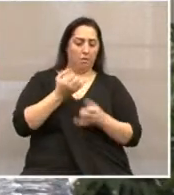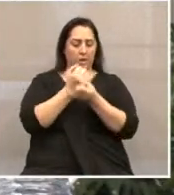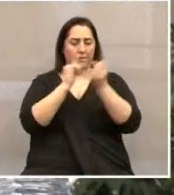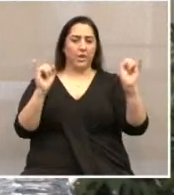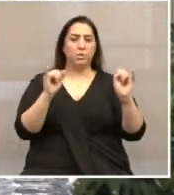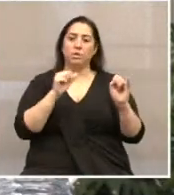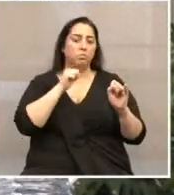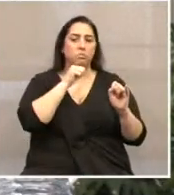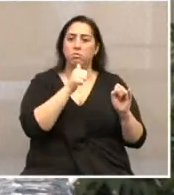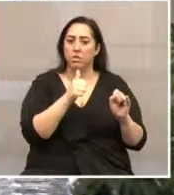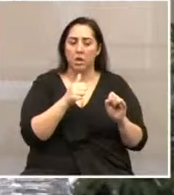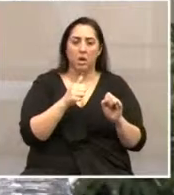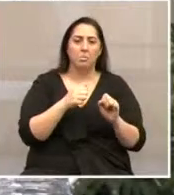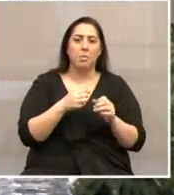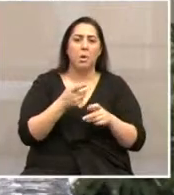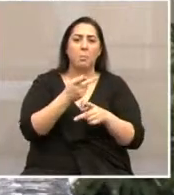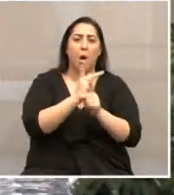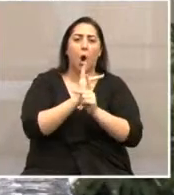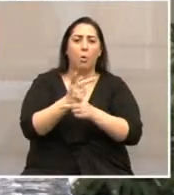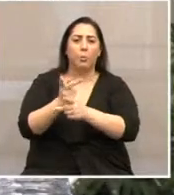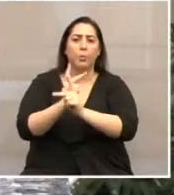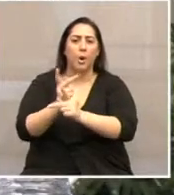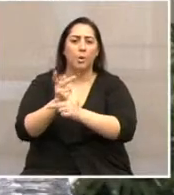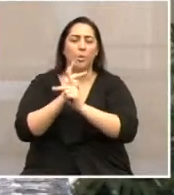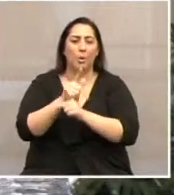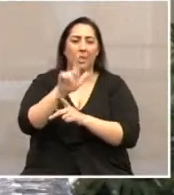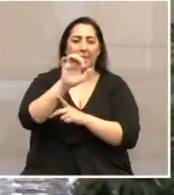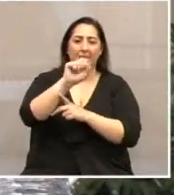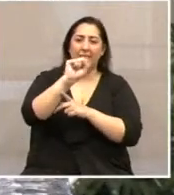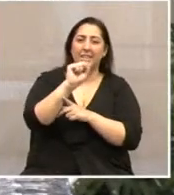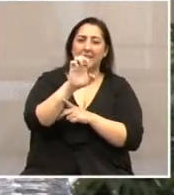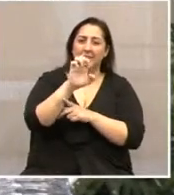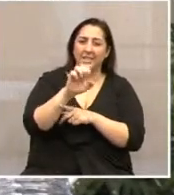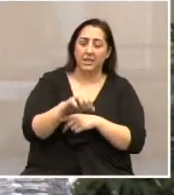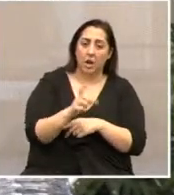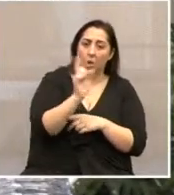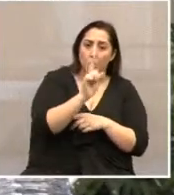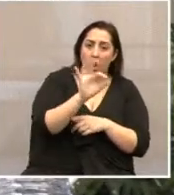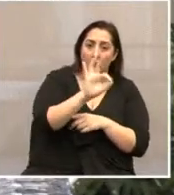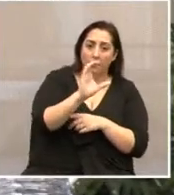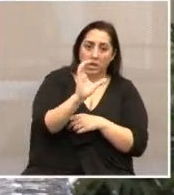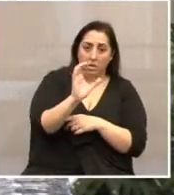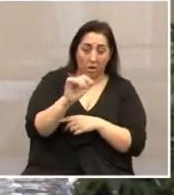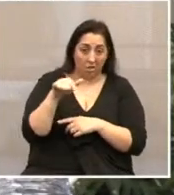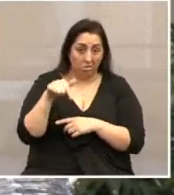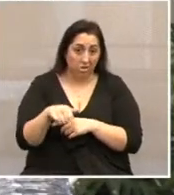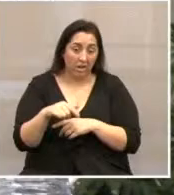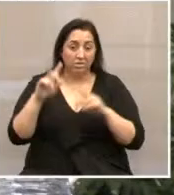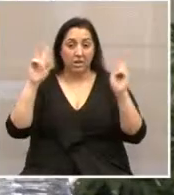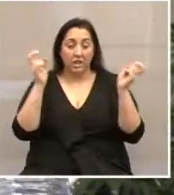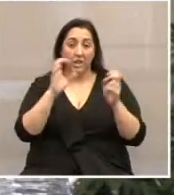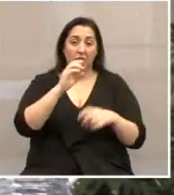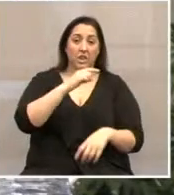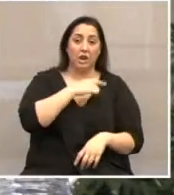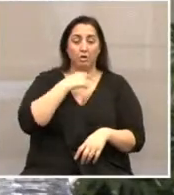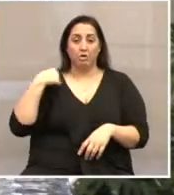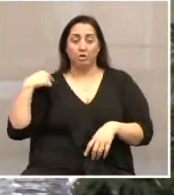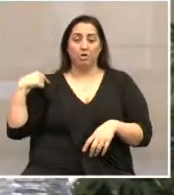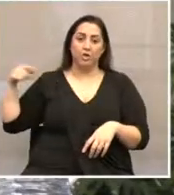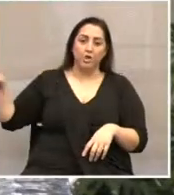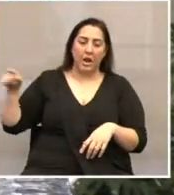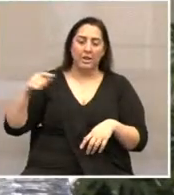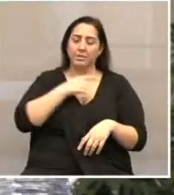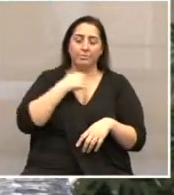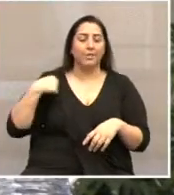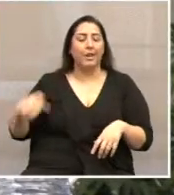are ours. Where's the FCC? Is this Chinatown? Anything that happens we don't look at? No, this